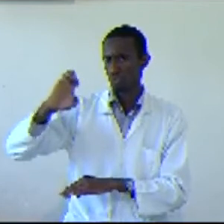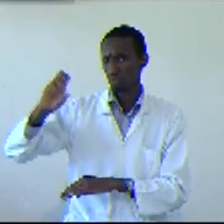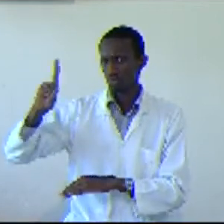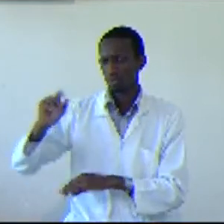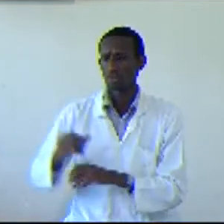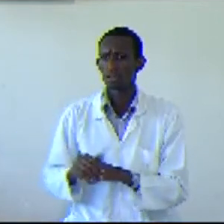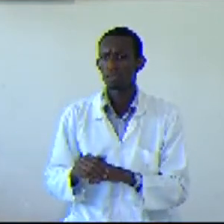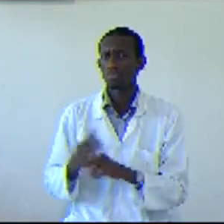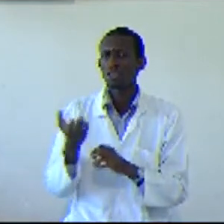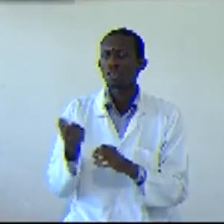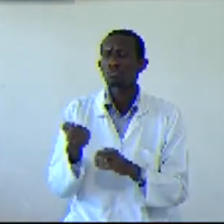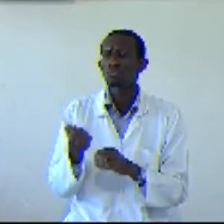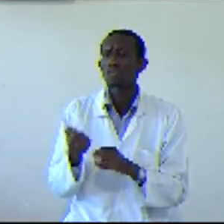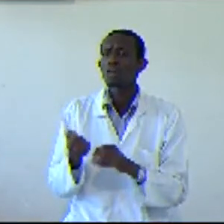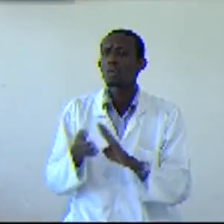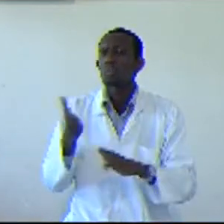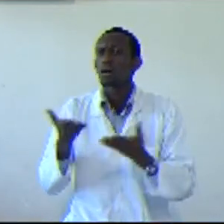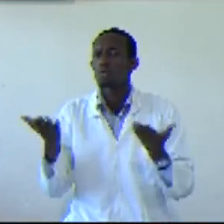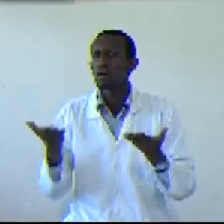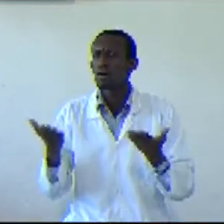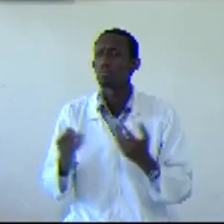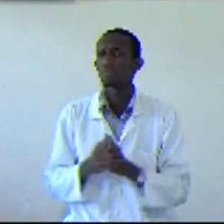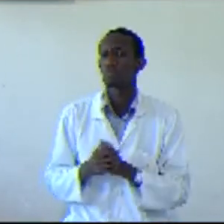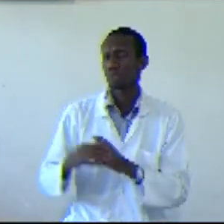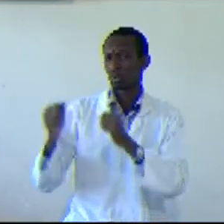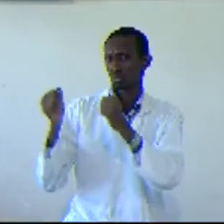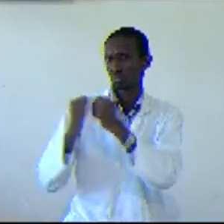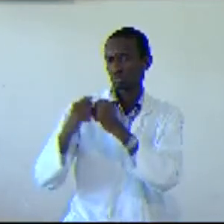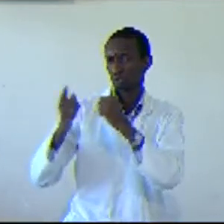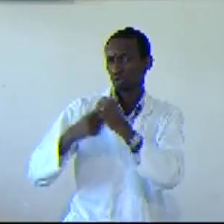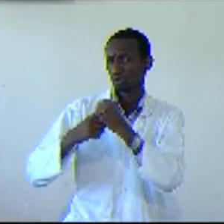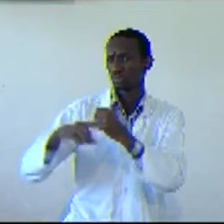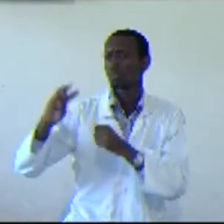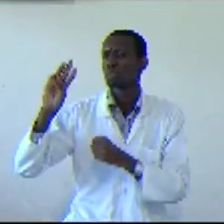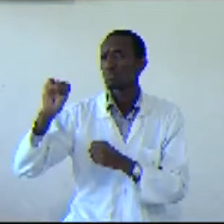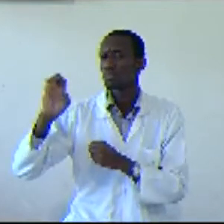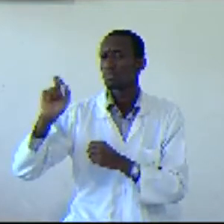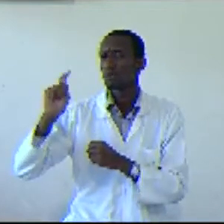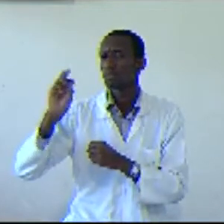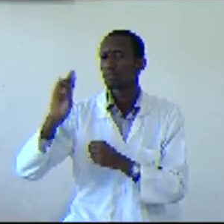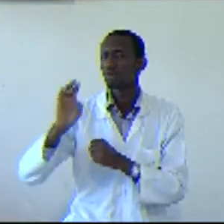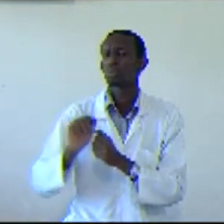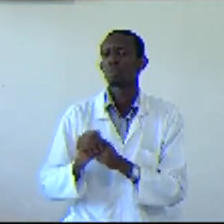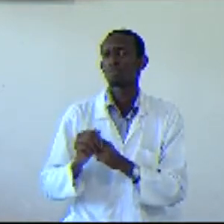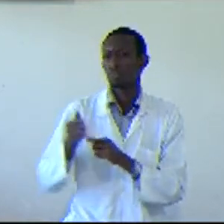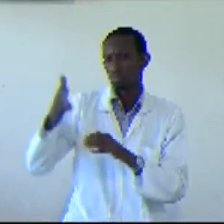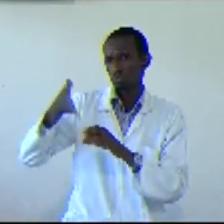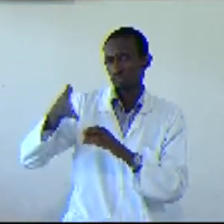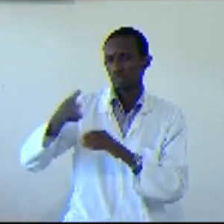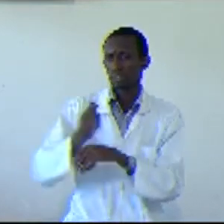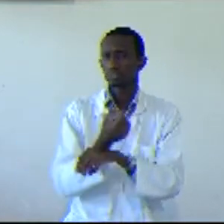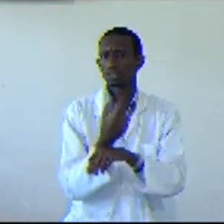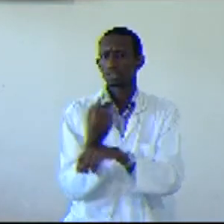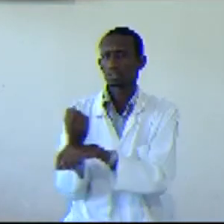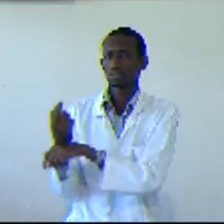is, what we have there is 16 meters per second. And then students, what are we going now to do? We apply the